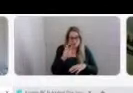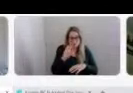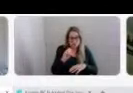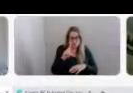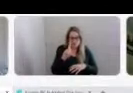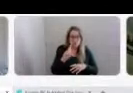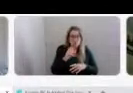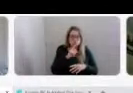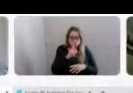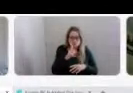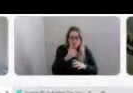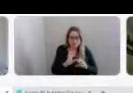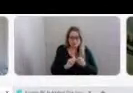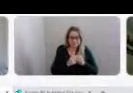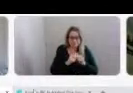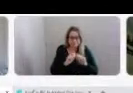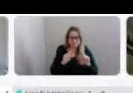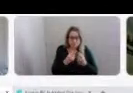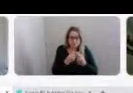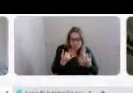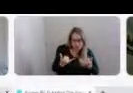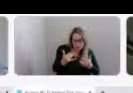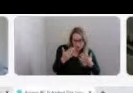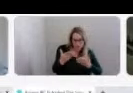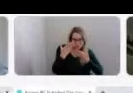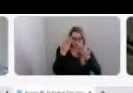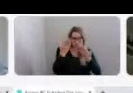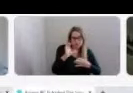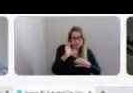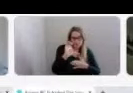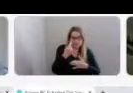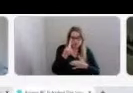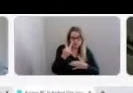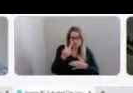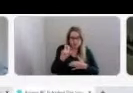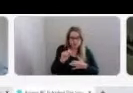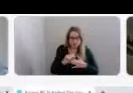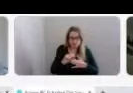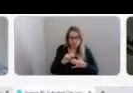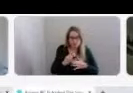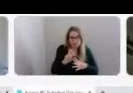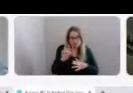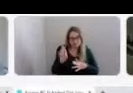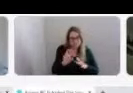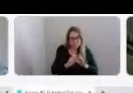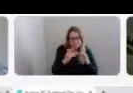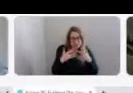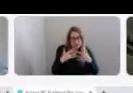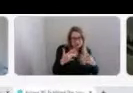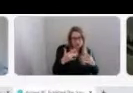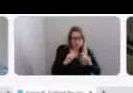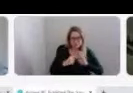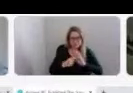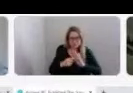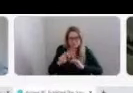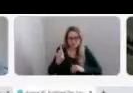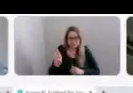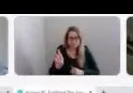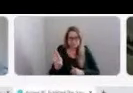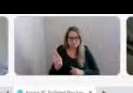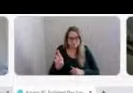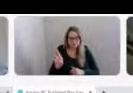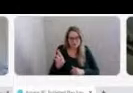competitive district and are now in the proposed cd2 which lanes heavily republican this is unfair to all